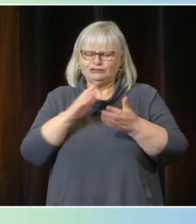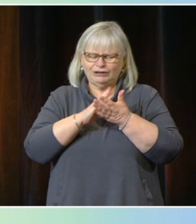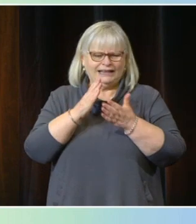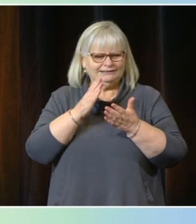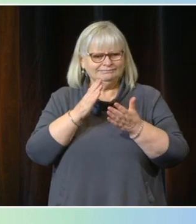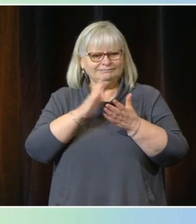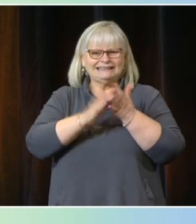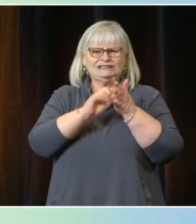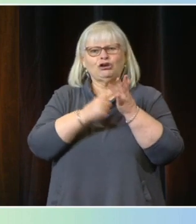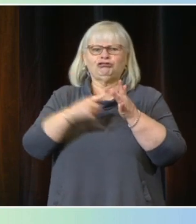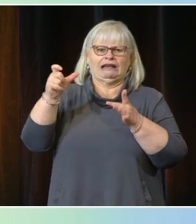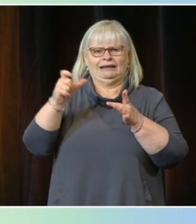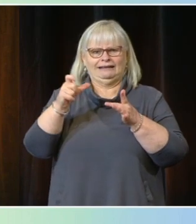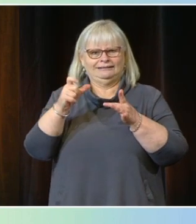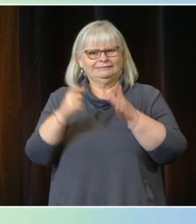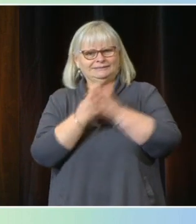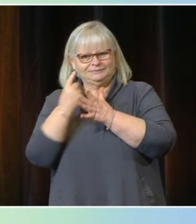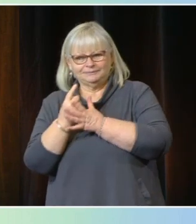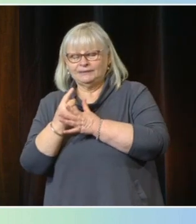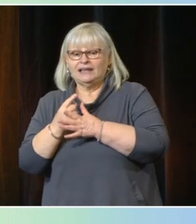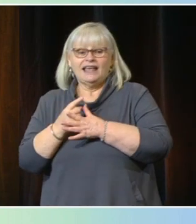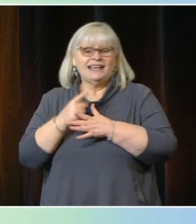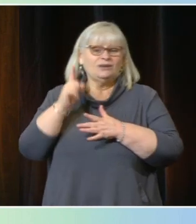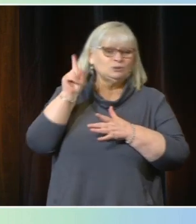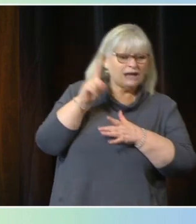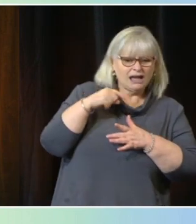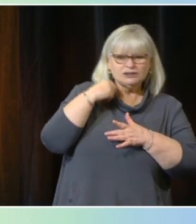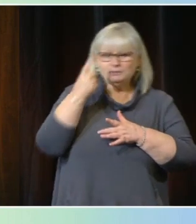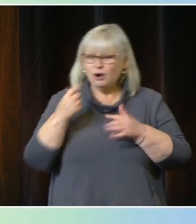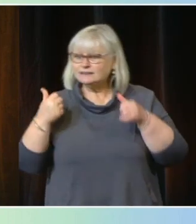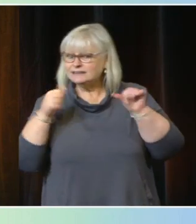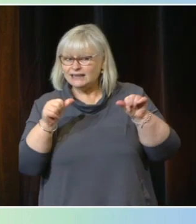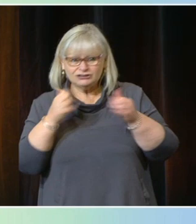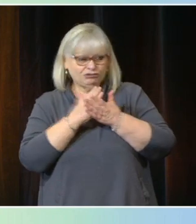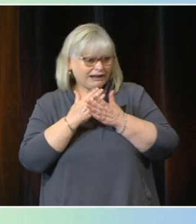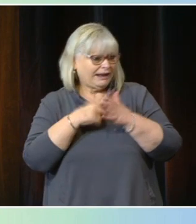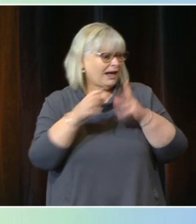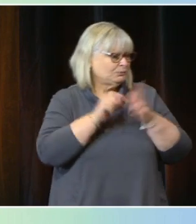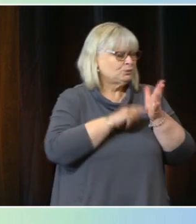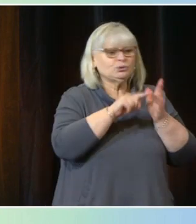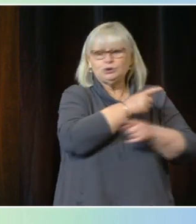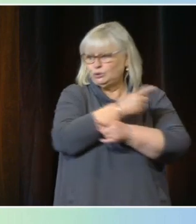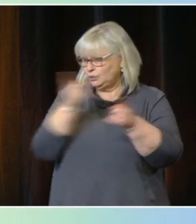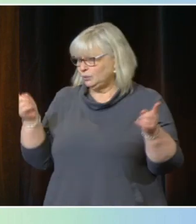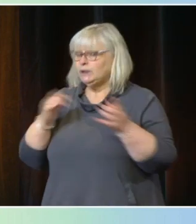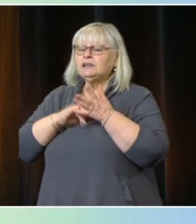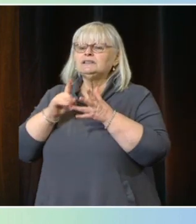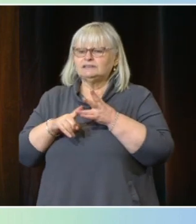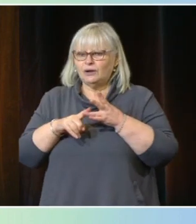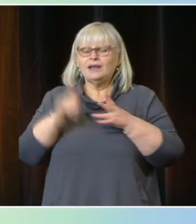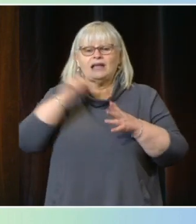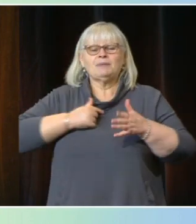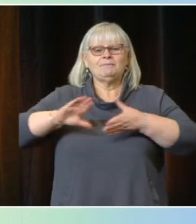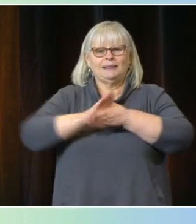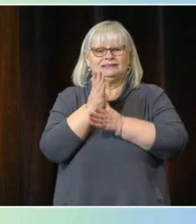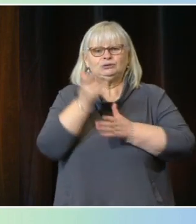occasion the success of the next two days is in our hands and so without further delay it is now my